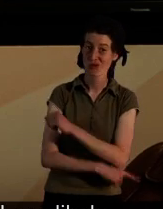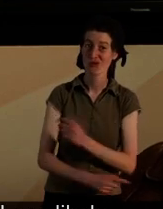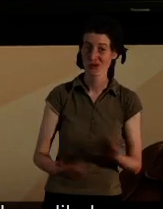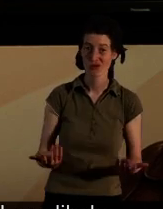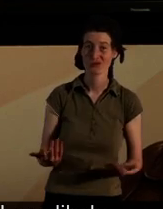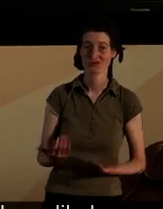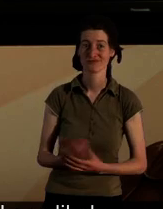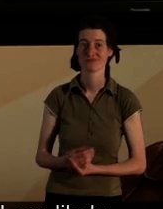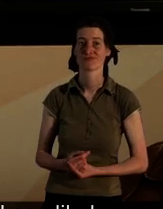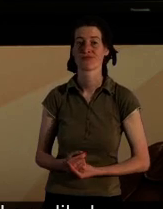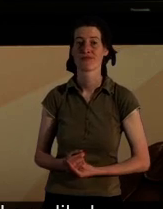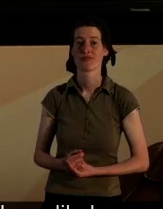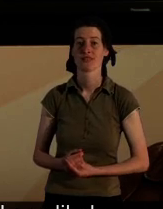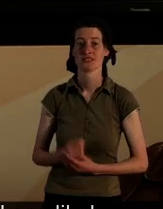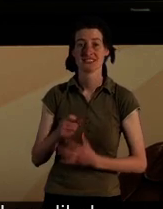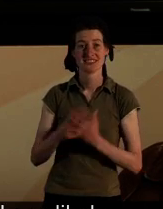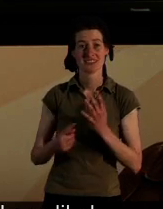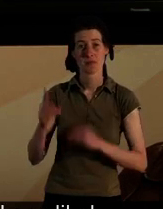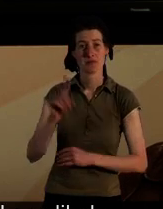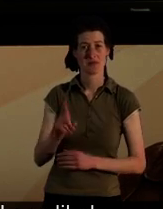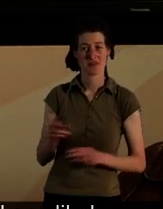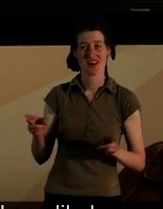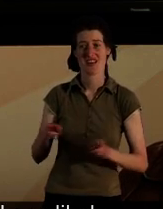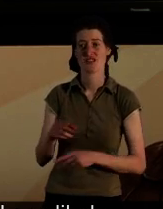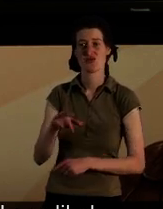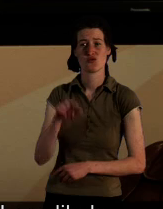schools, which is a form of apartheid.